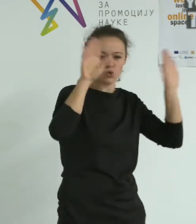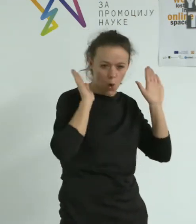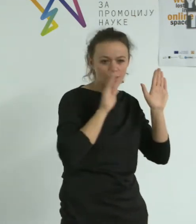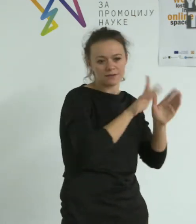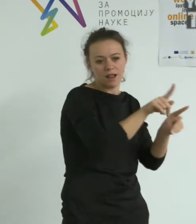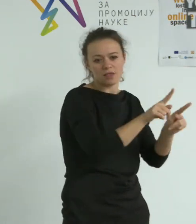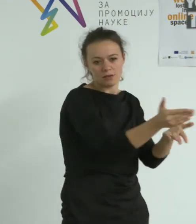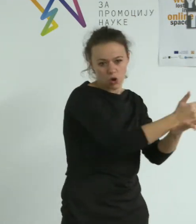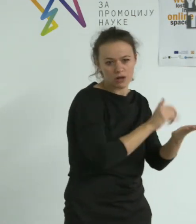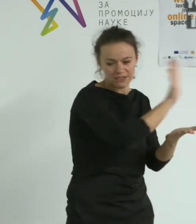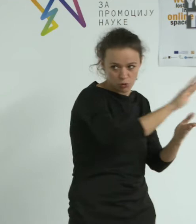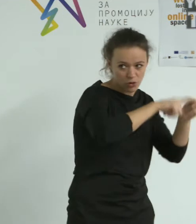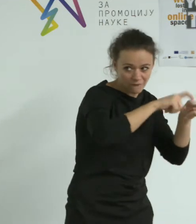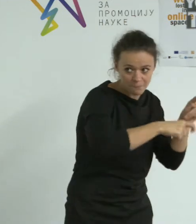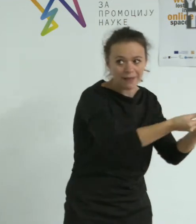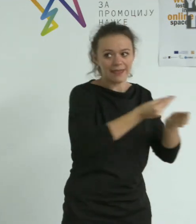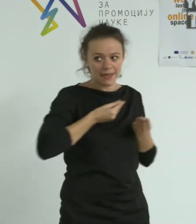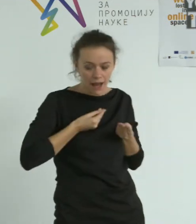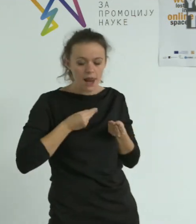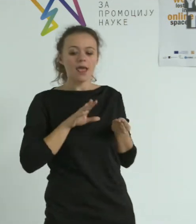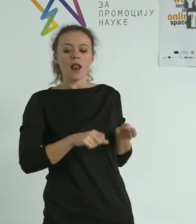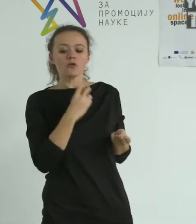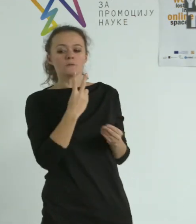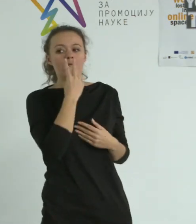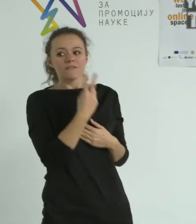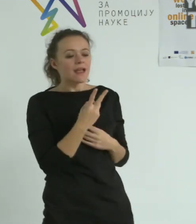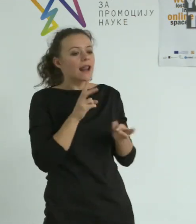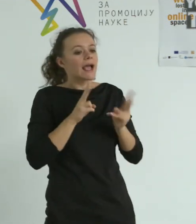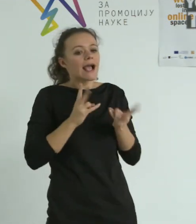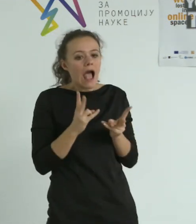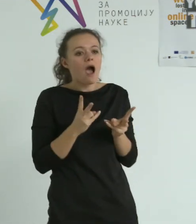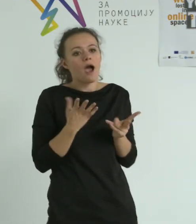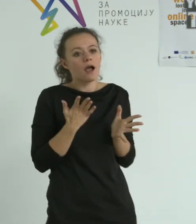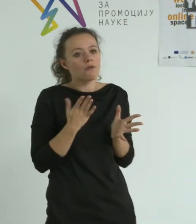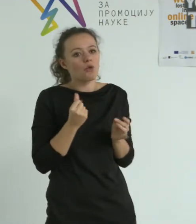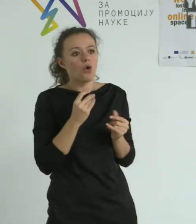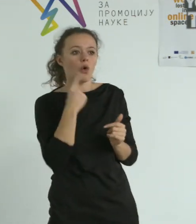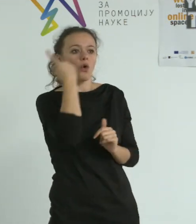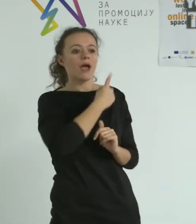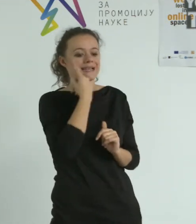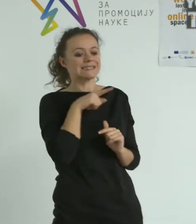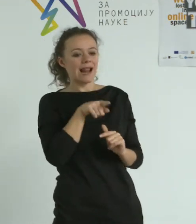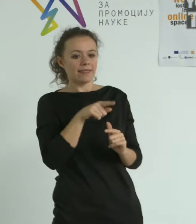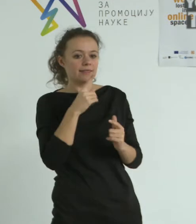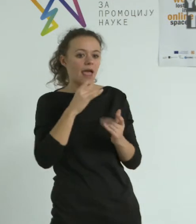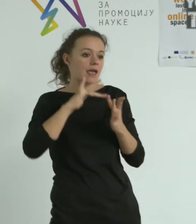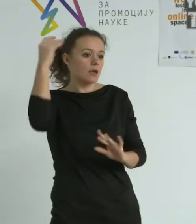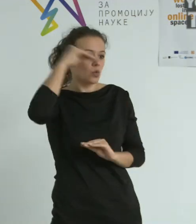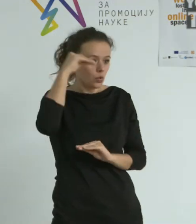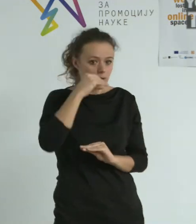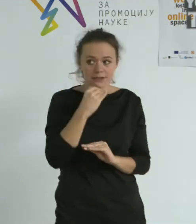And if we have some time, maybe we can see something at how it looks as a course, if we have some